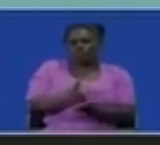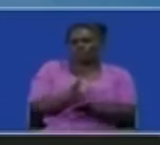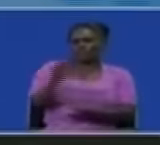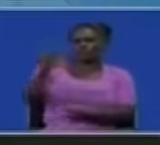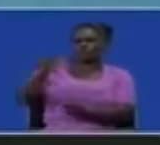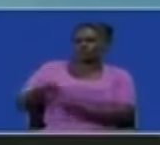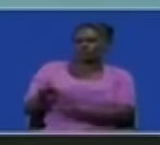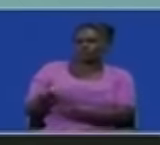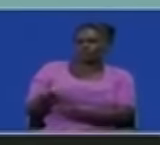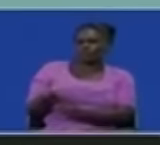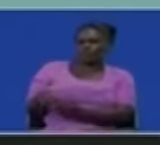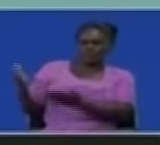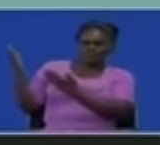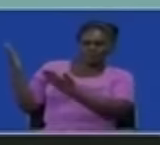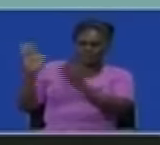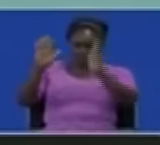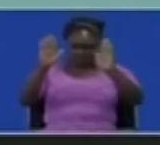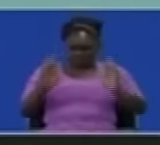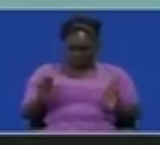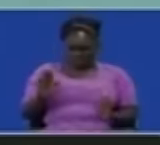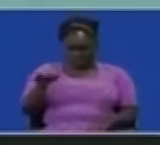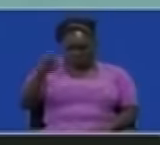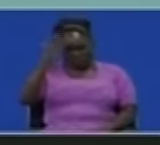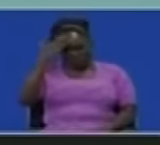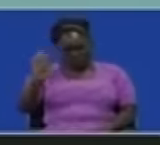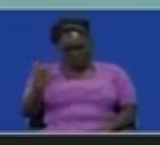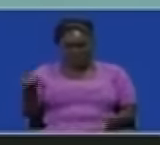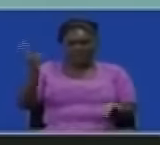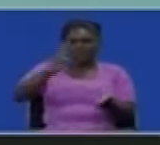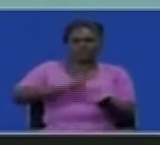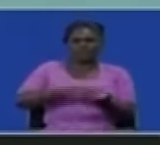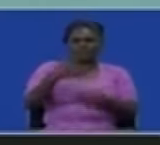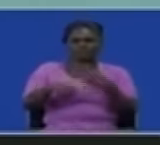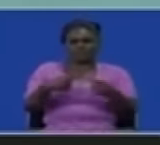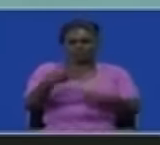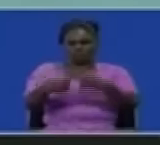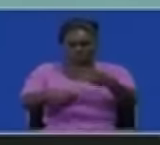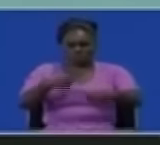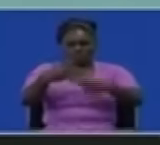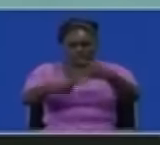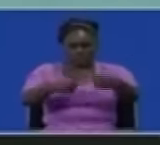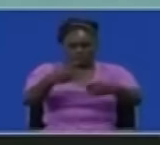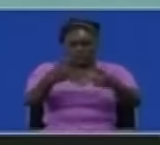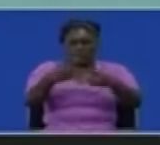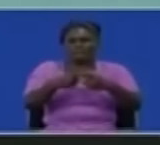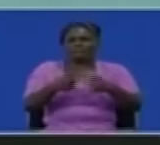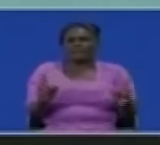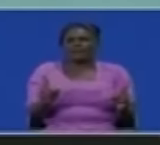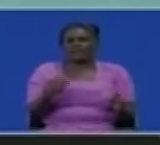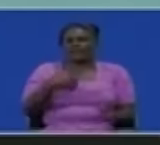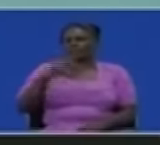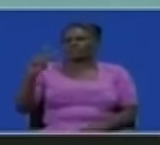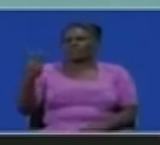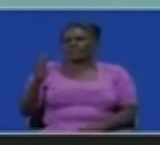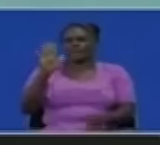vote. Now, this is important to let you know today that the voter registration process is continuous, but there is a second